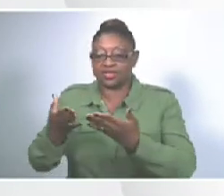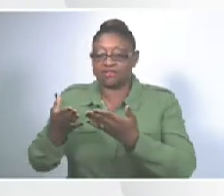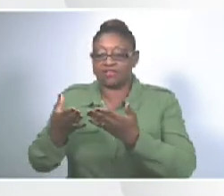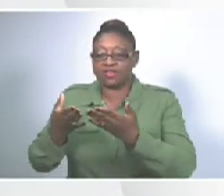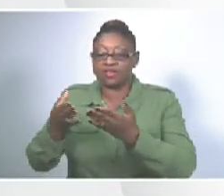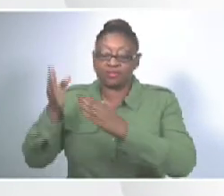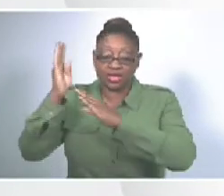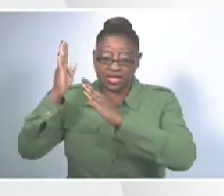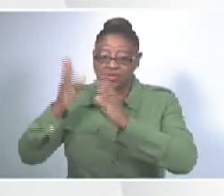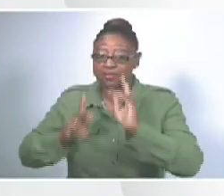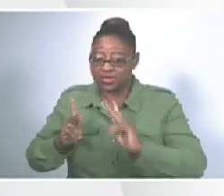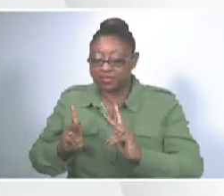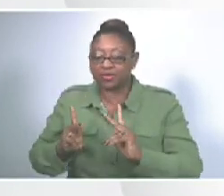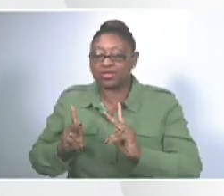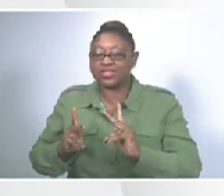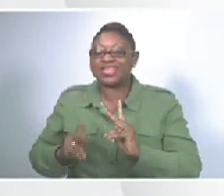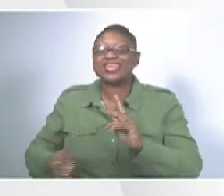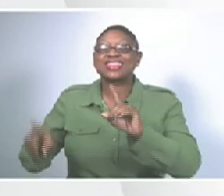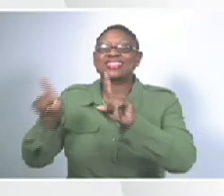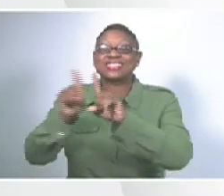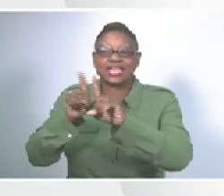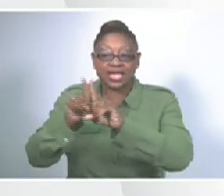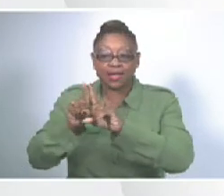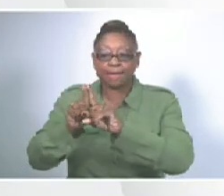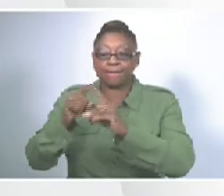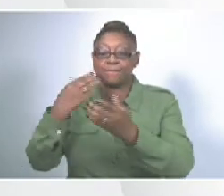paid commensurate with what you make